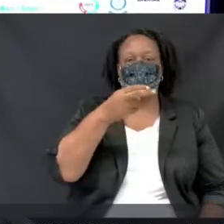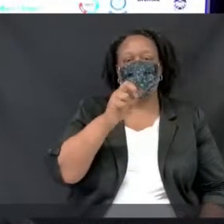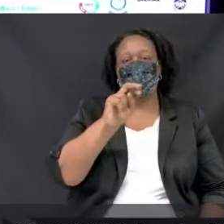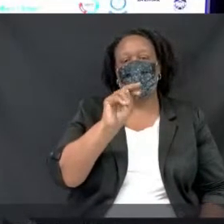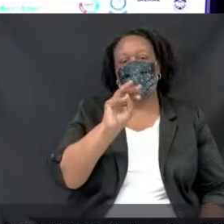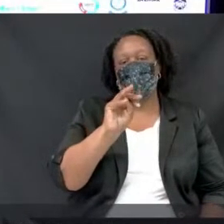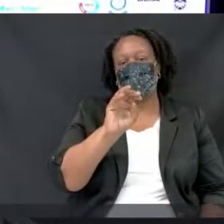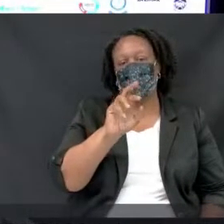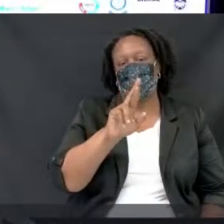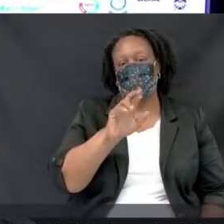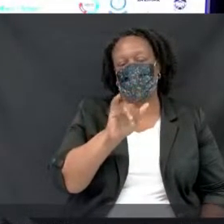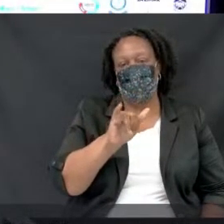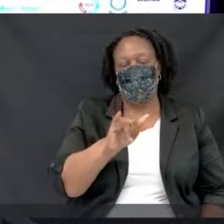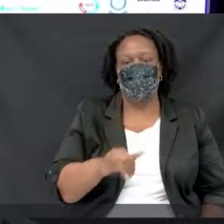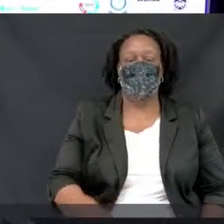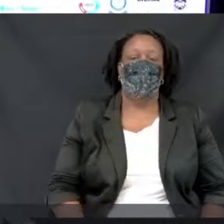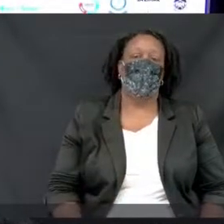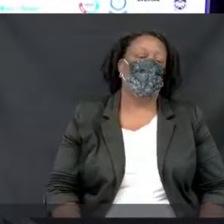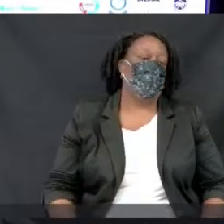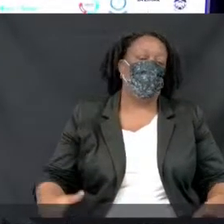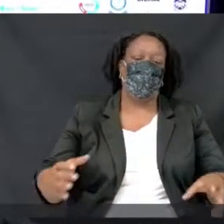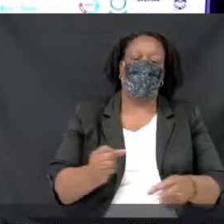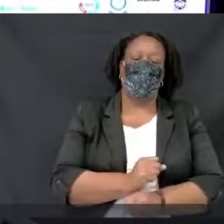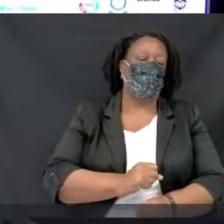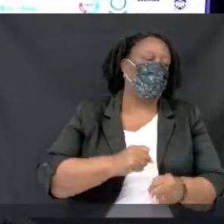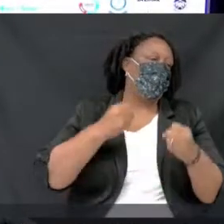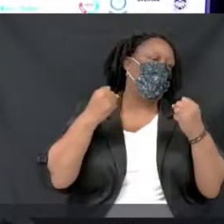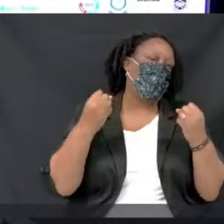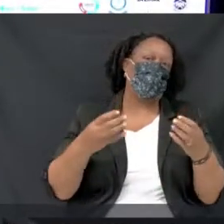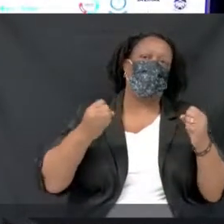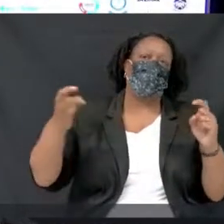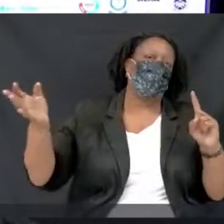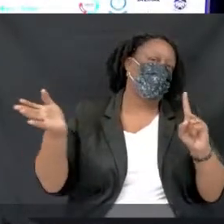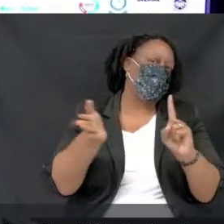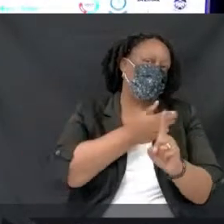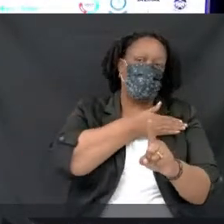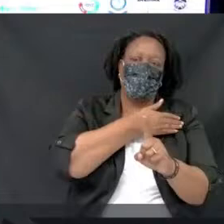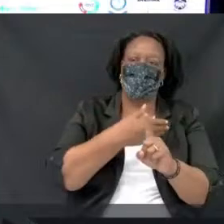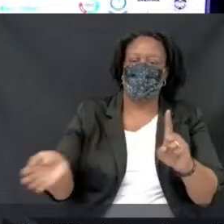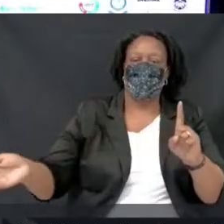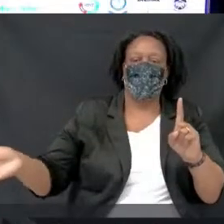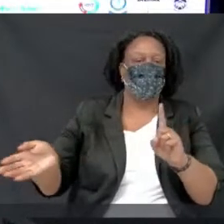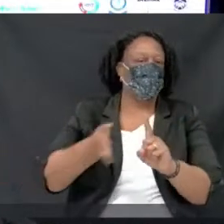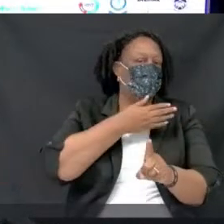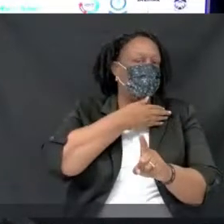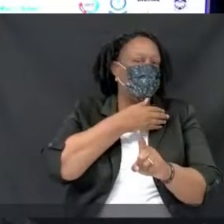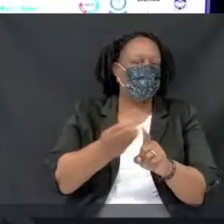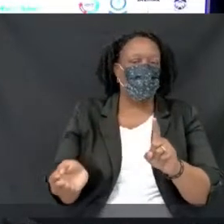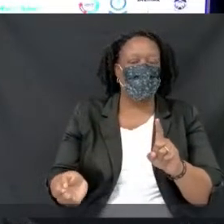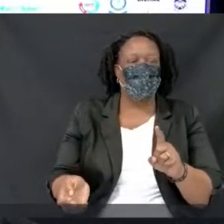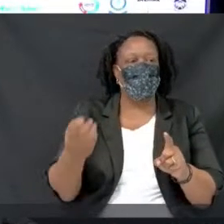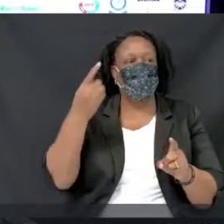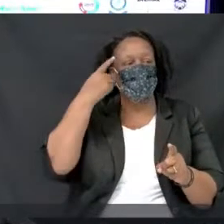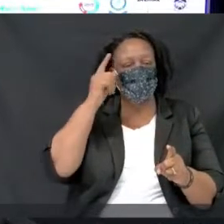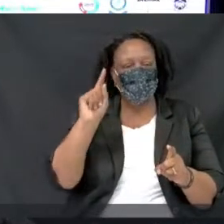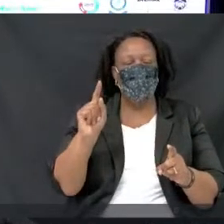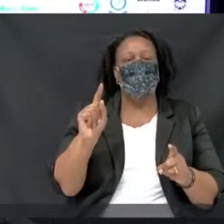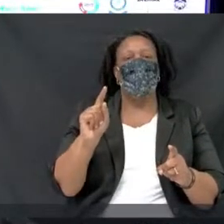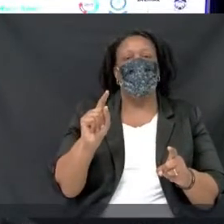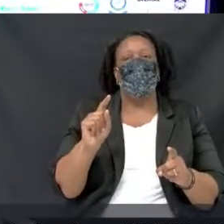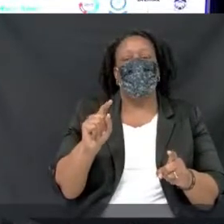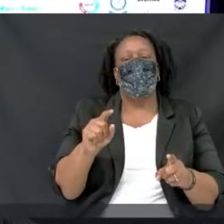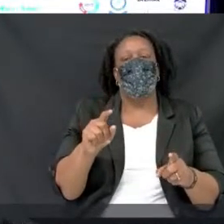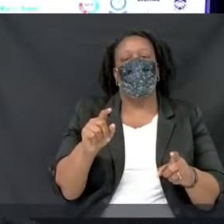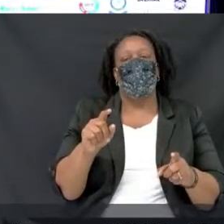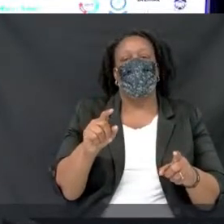we get a lot of stick and people say all kinds of things on social media. But the cause is much more